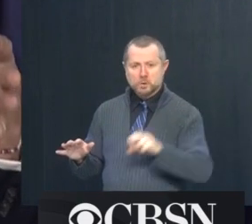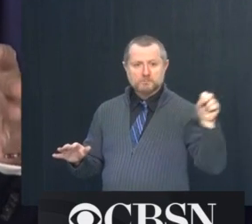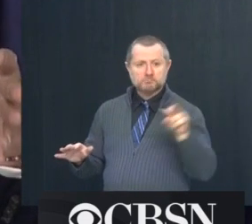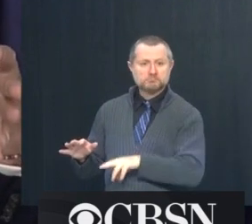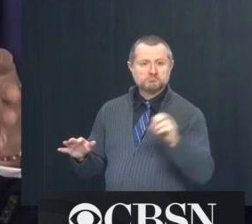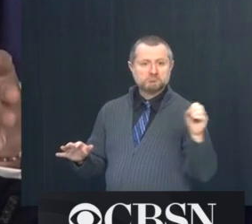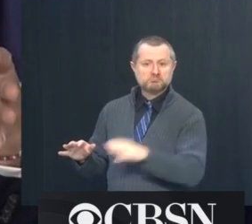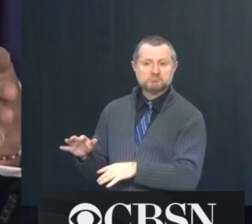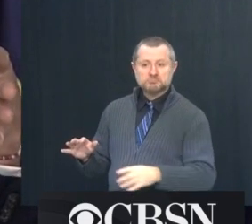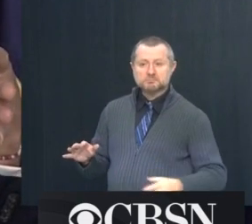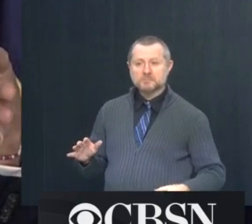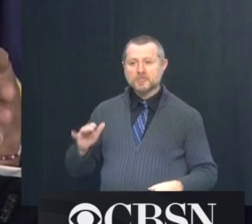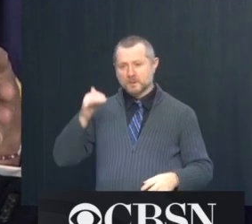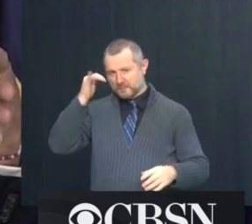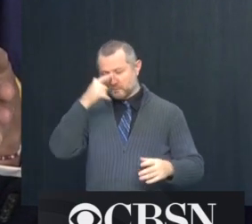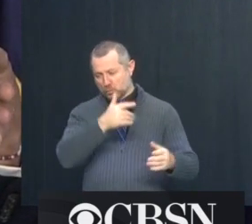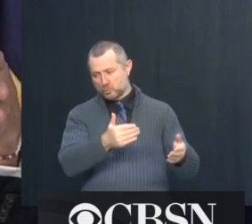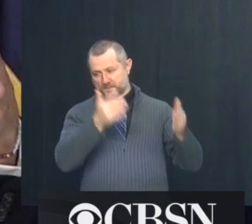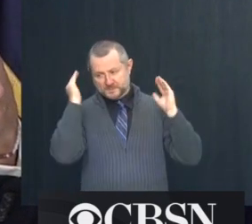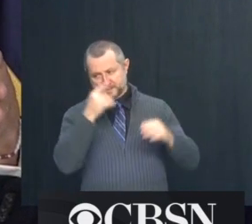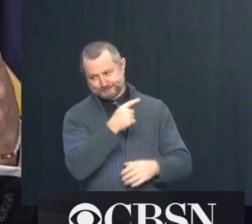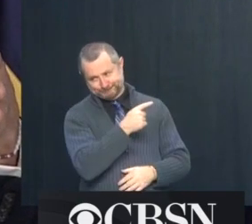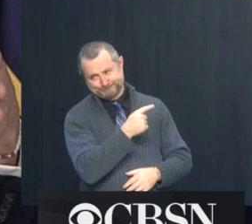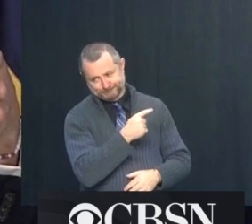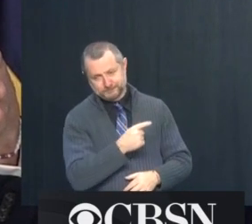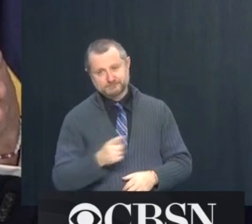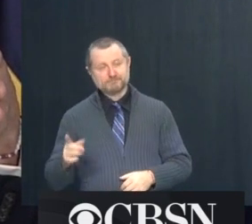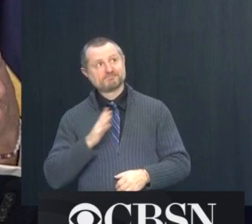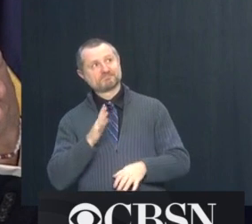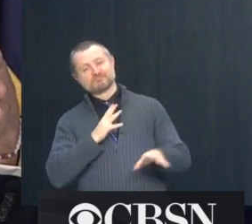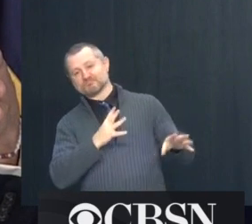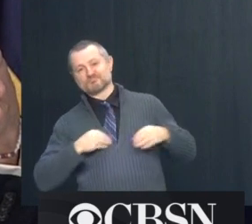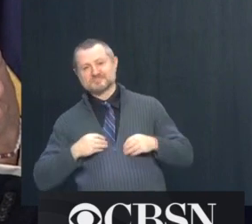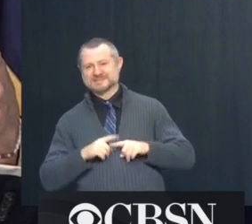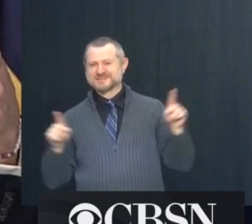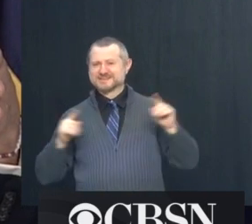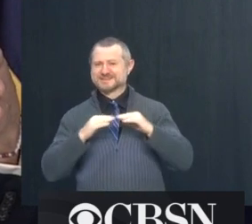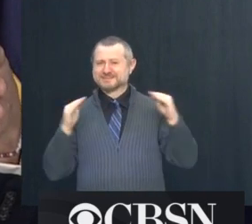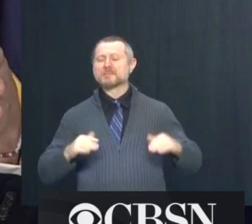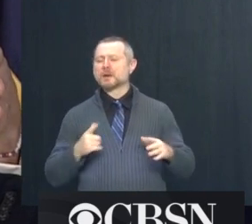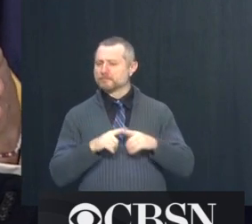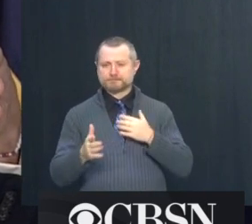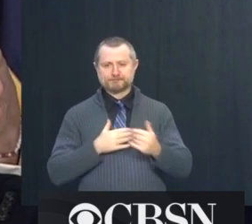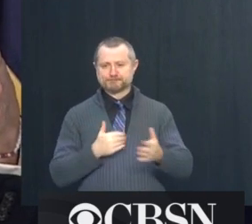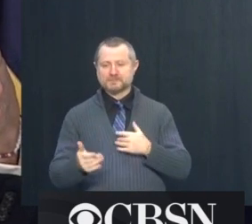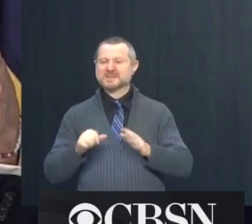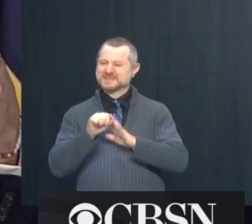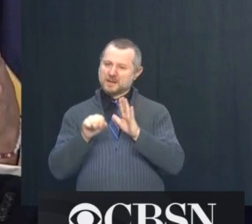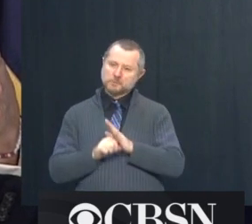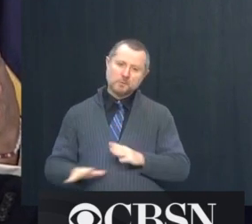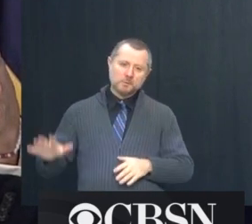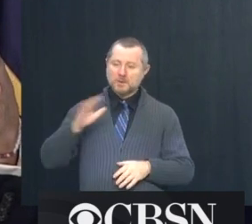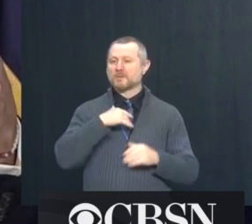because Buffalo's overwhelmed. And I'm going to bring down 100 people from